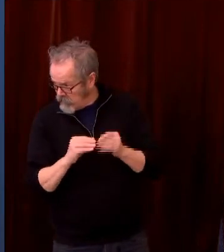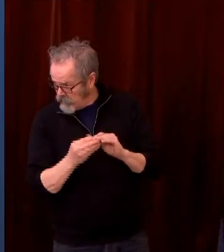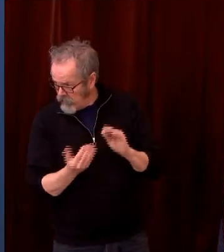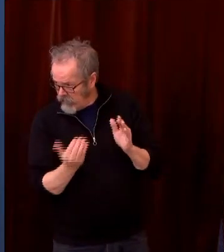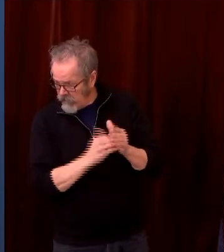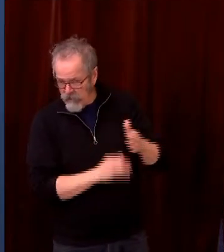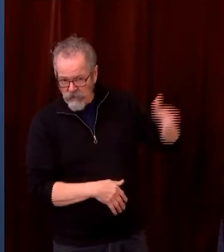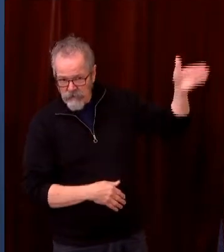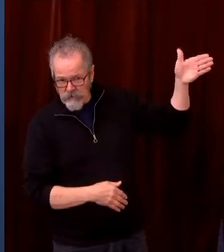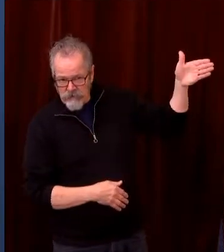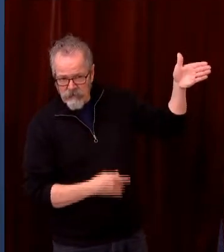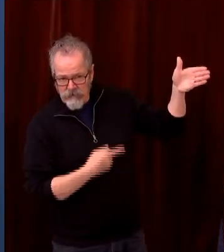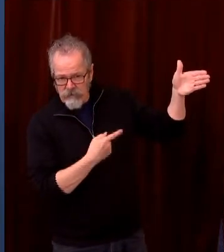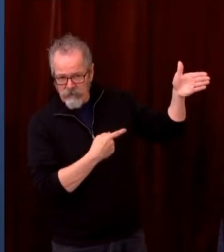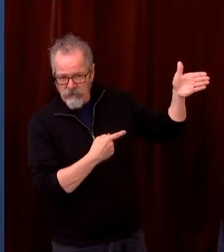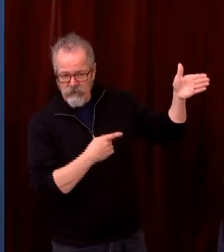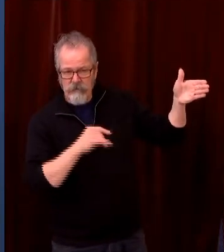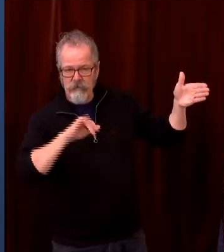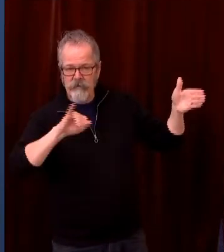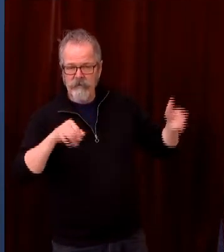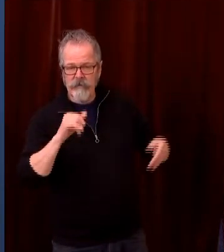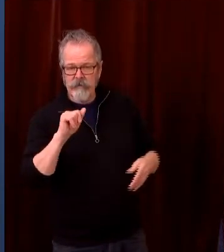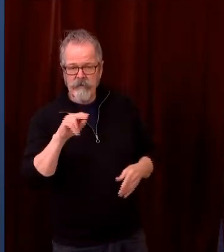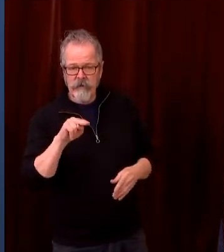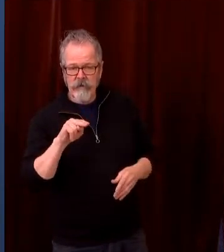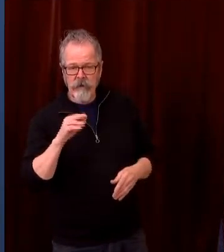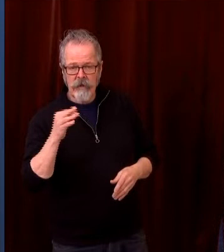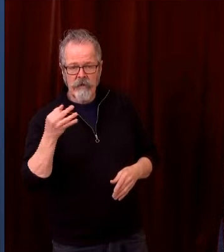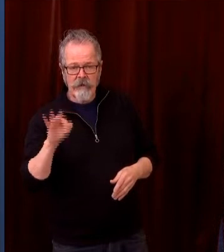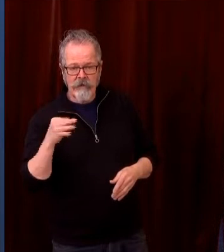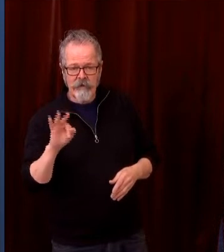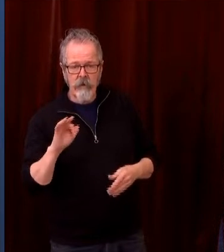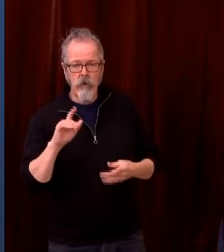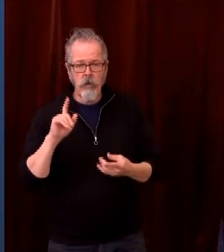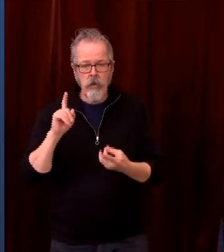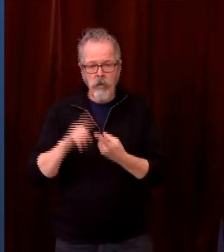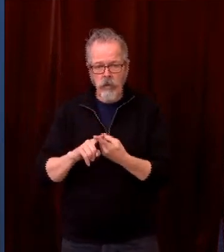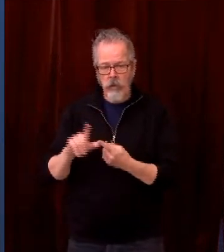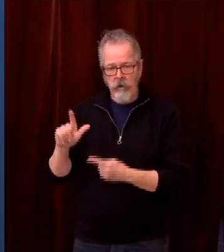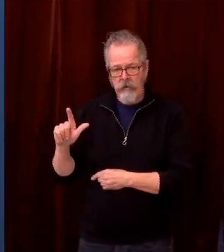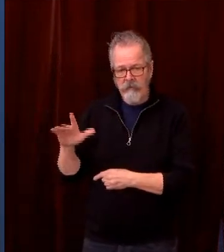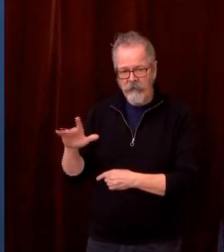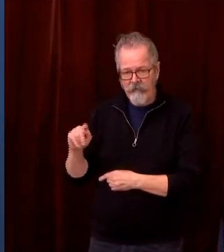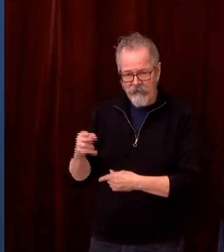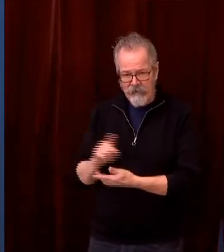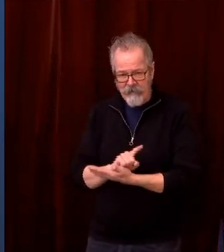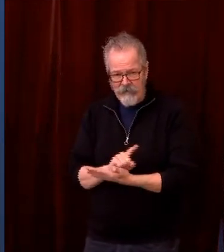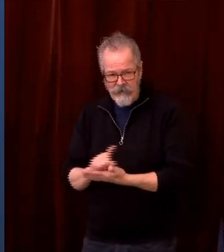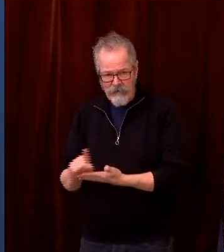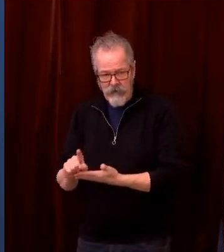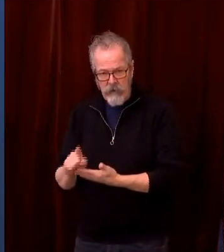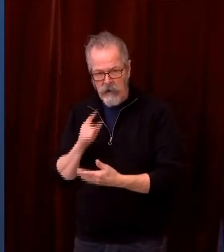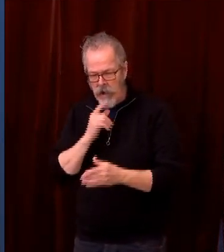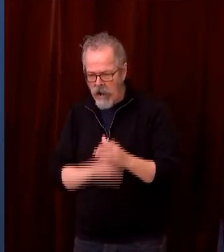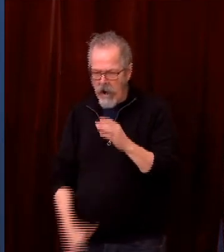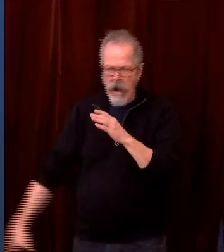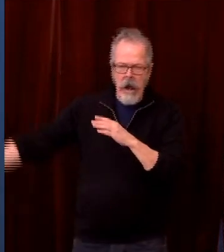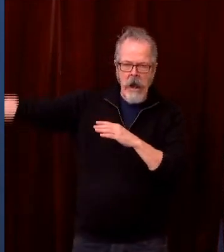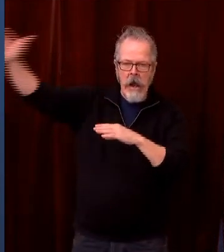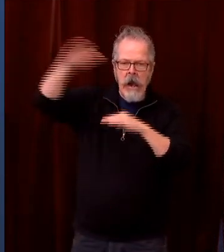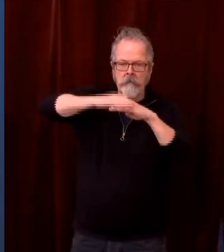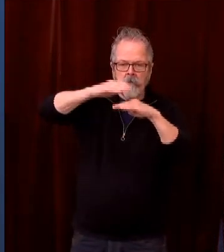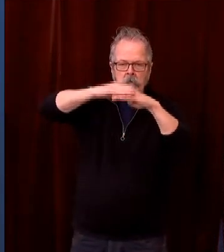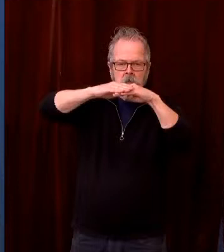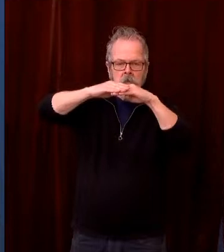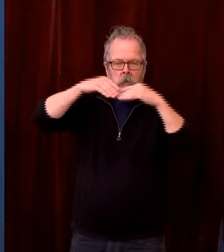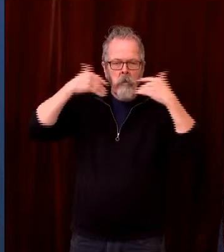16,000 just to the January 25th to 39,000 plus. and the next day it was replicated at that number. These are